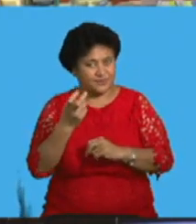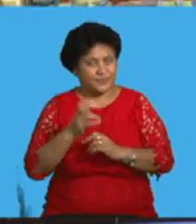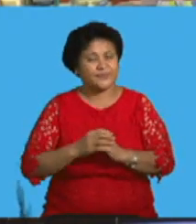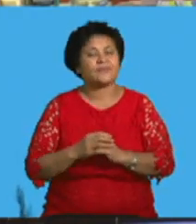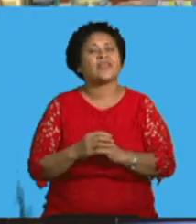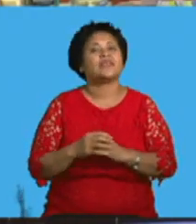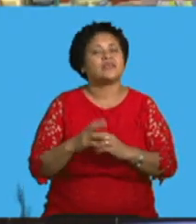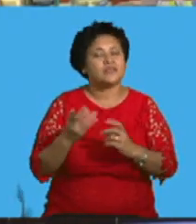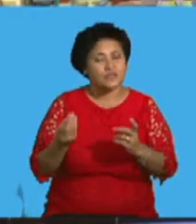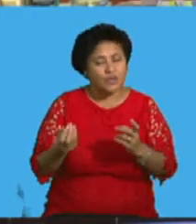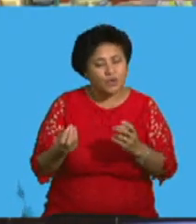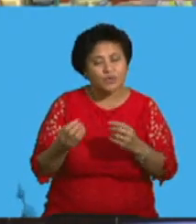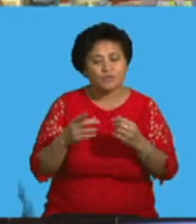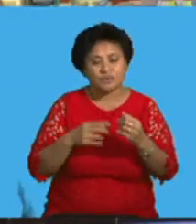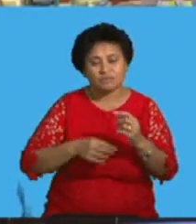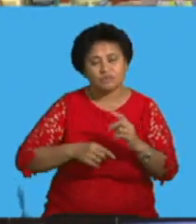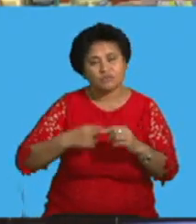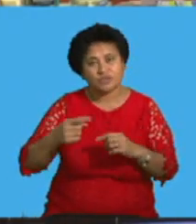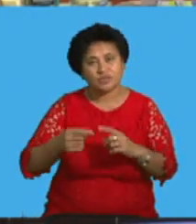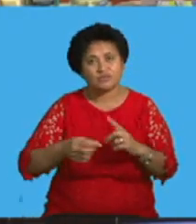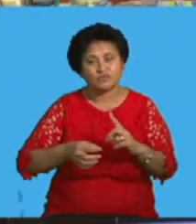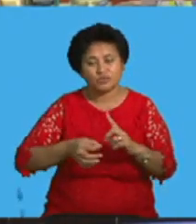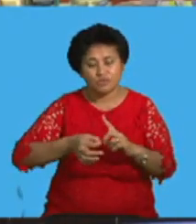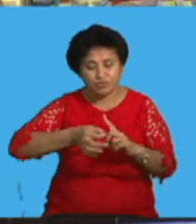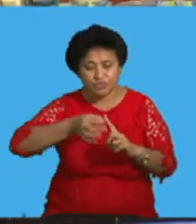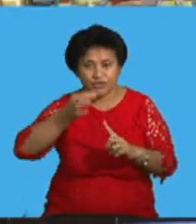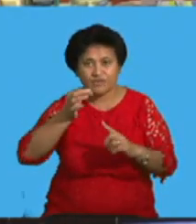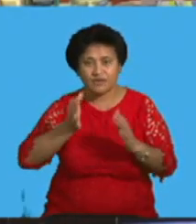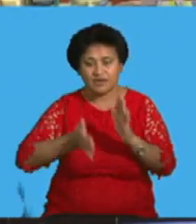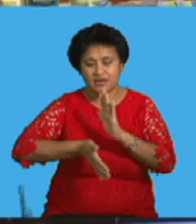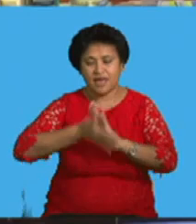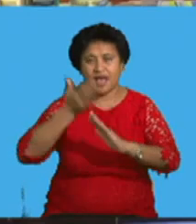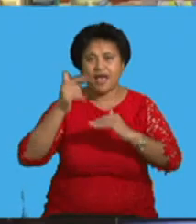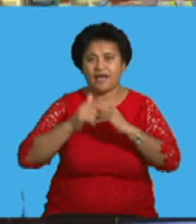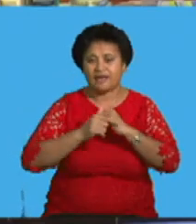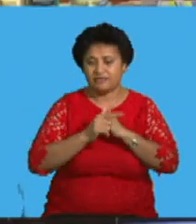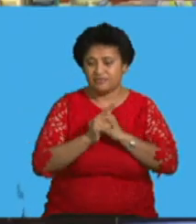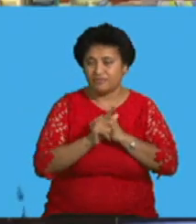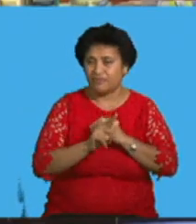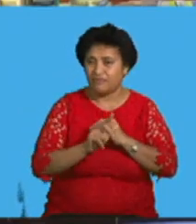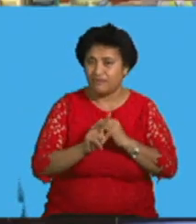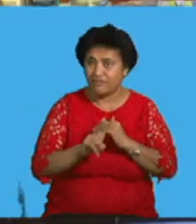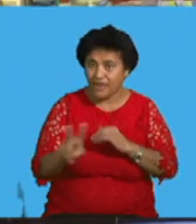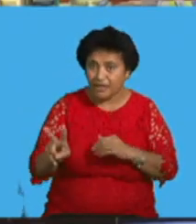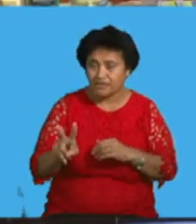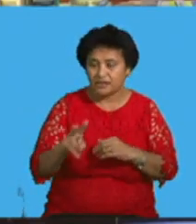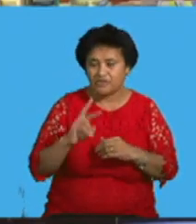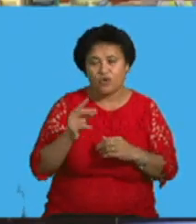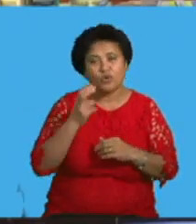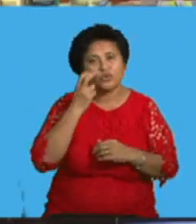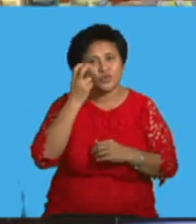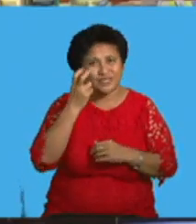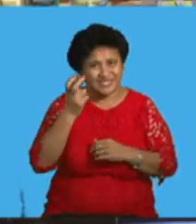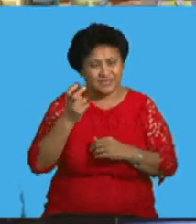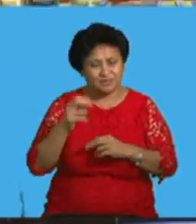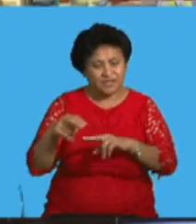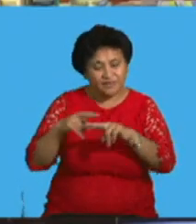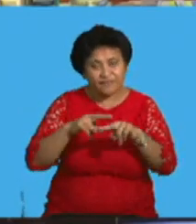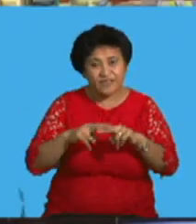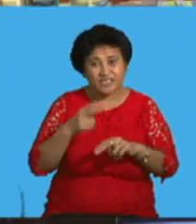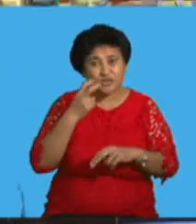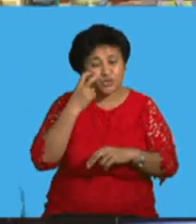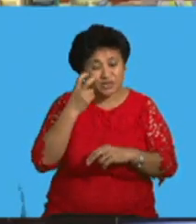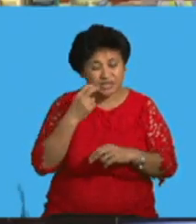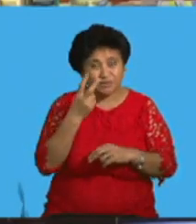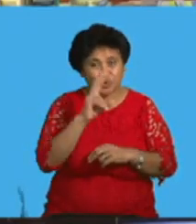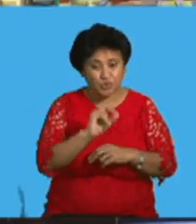continuous improvement of quality and high-value tourism experiences. The Fijian Tourism 2021,